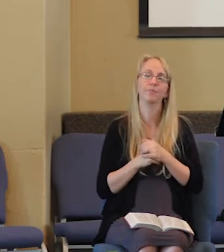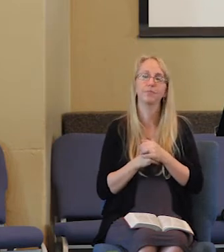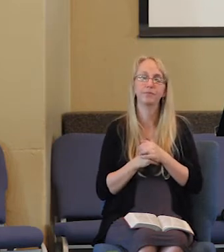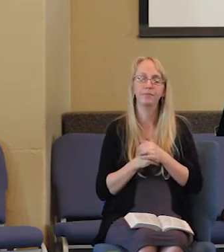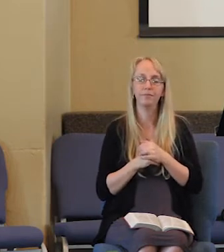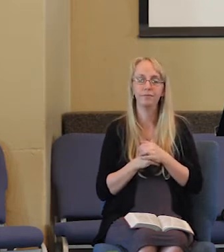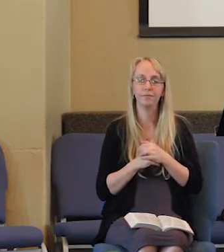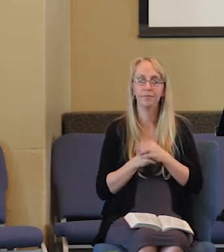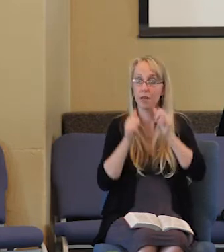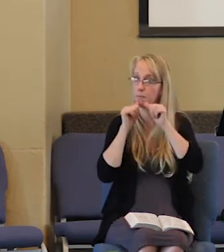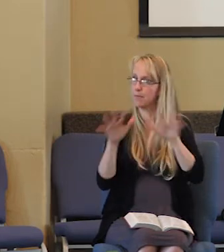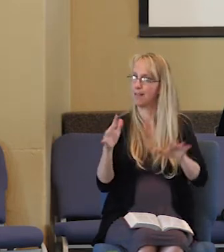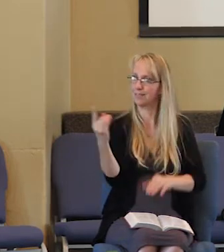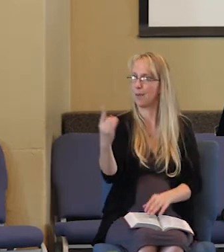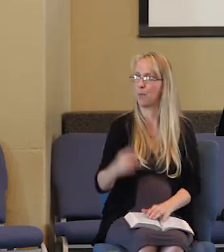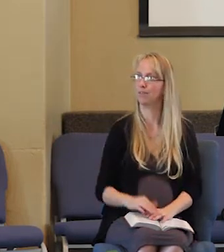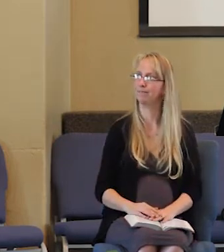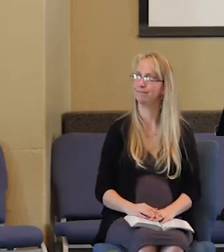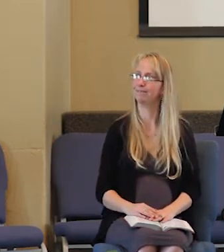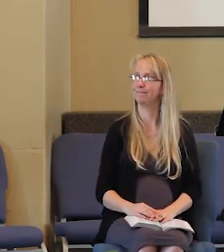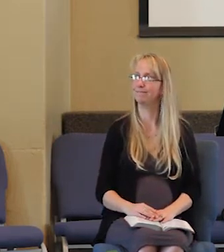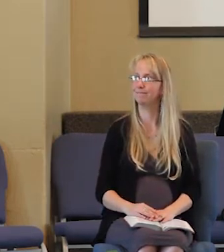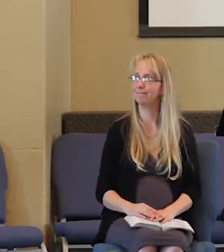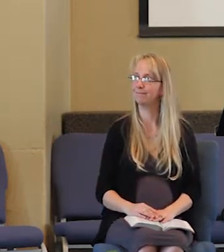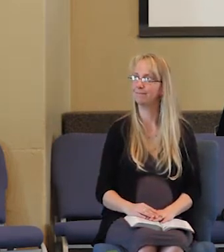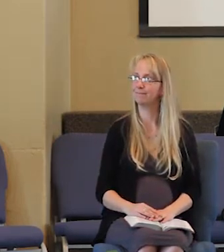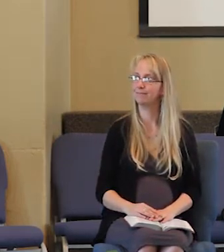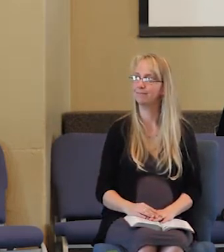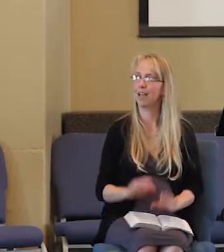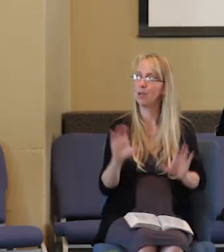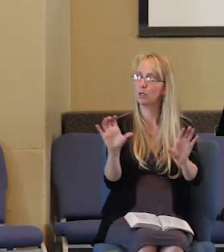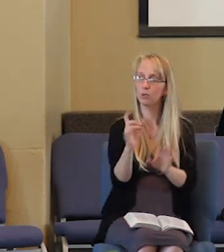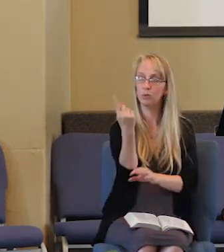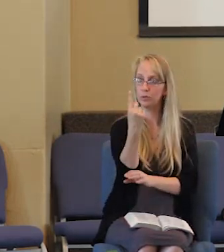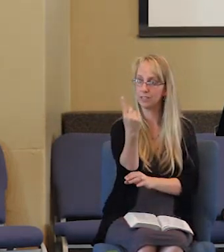Bless someone. Do something for someone